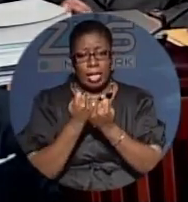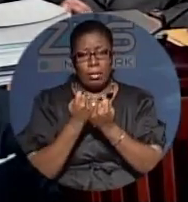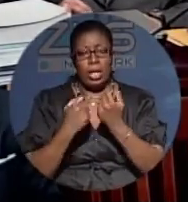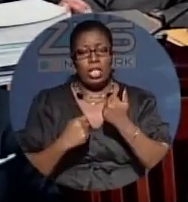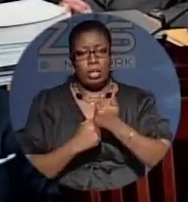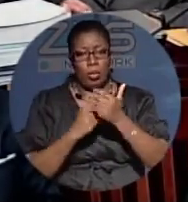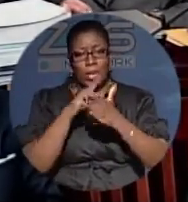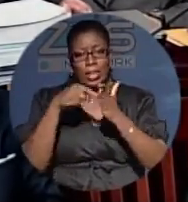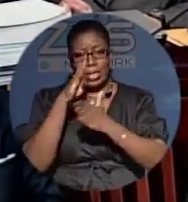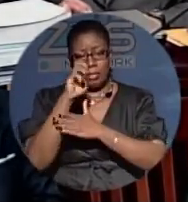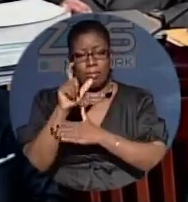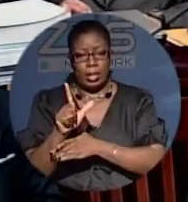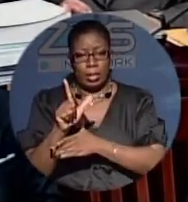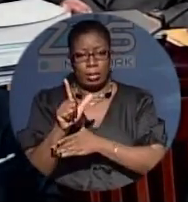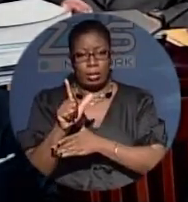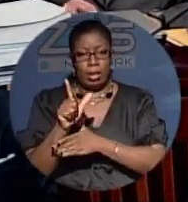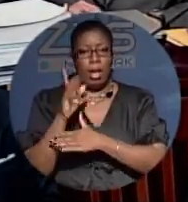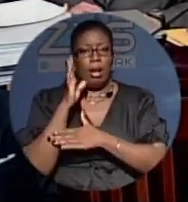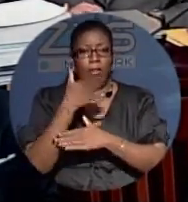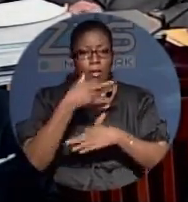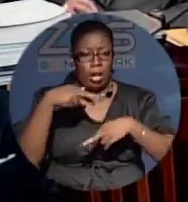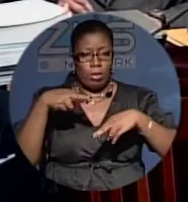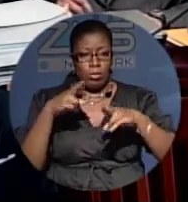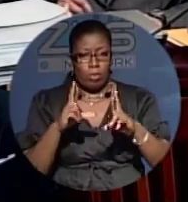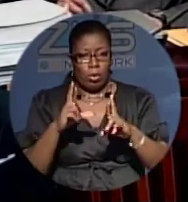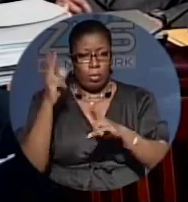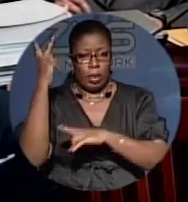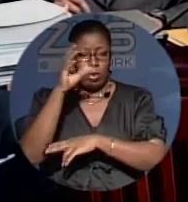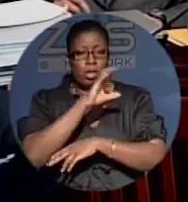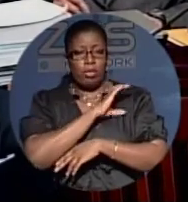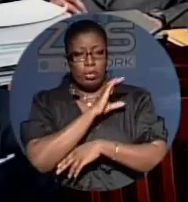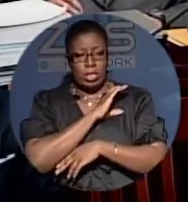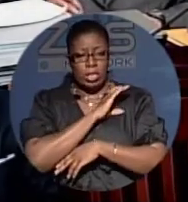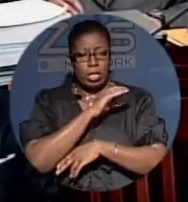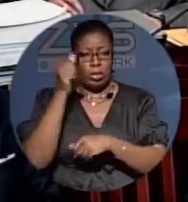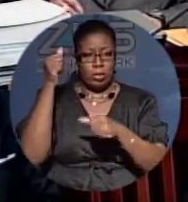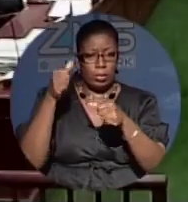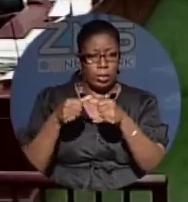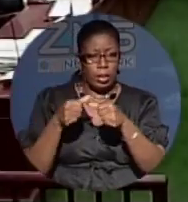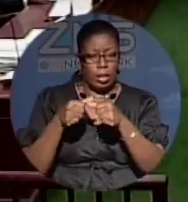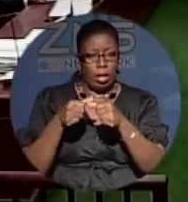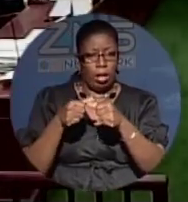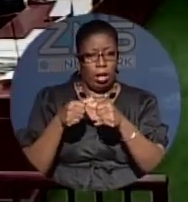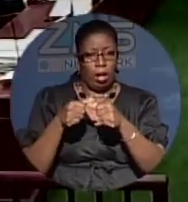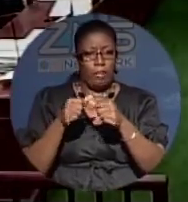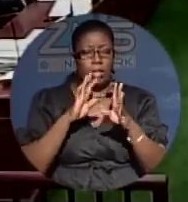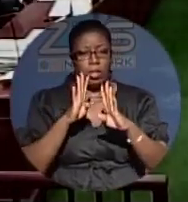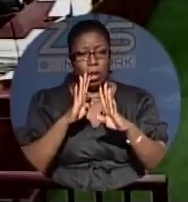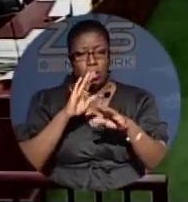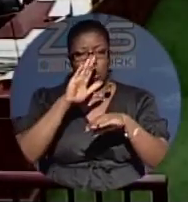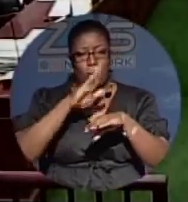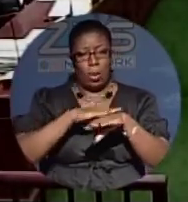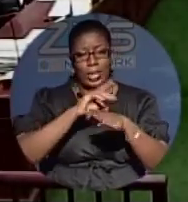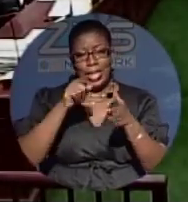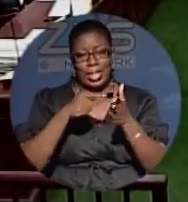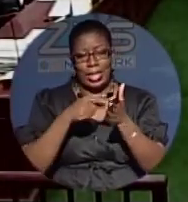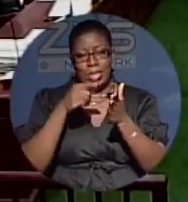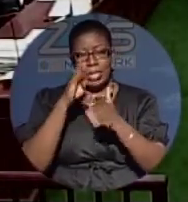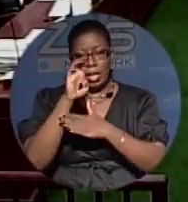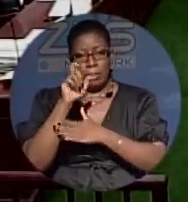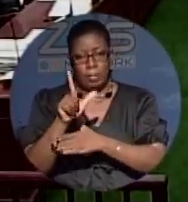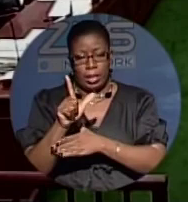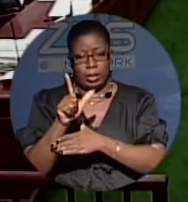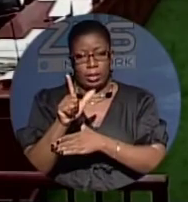leader and the Member of Parliament for Farm Road and Centerville, Perry Christie, recalled his former administration's discussions on this bill and believes the new University